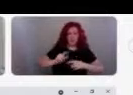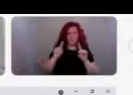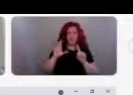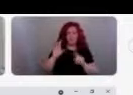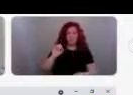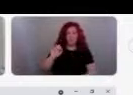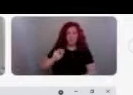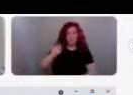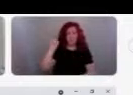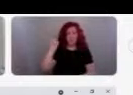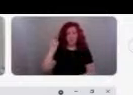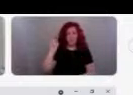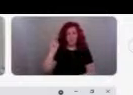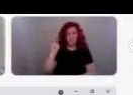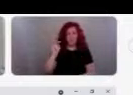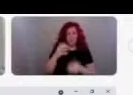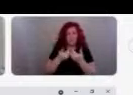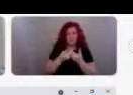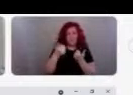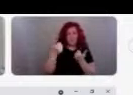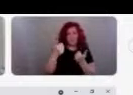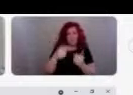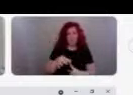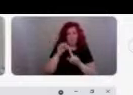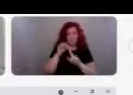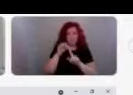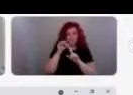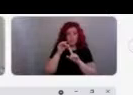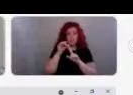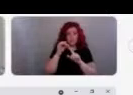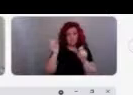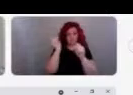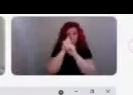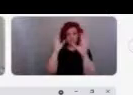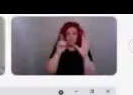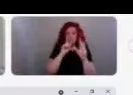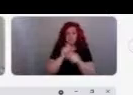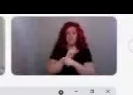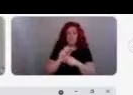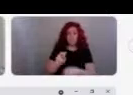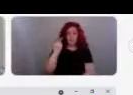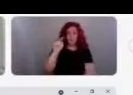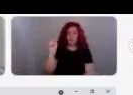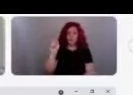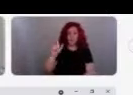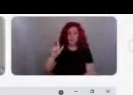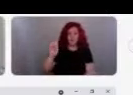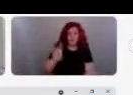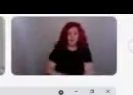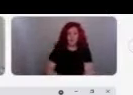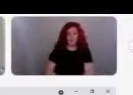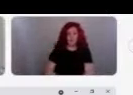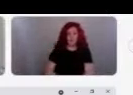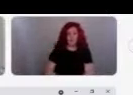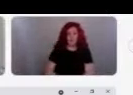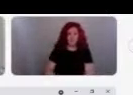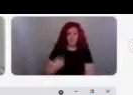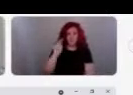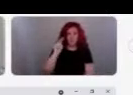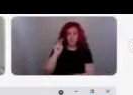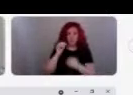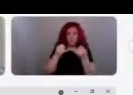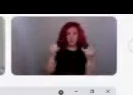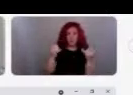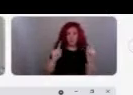north which should be separate and distinct envisioned as a truly north phoenix ld the northern boundary of which should extend